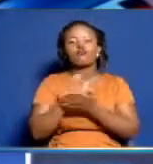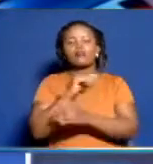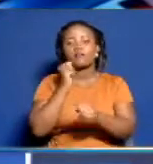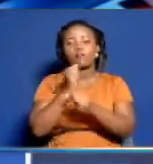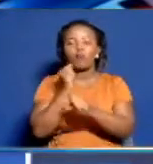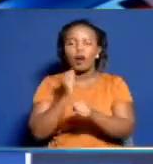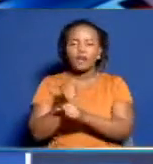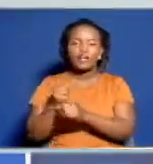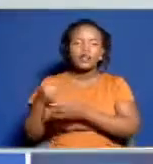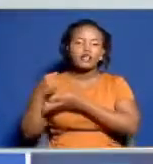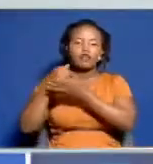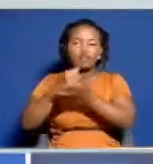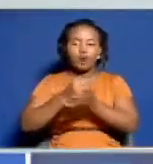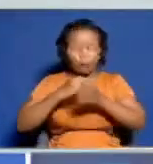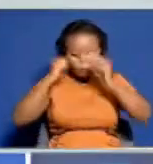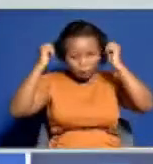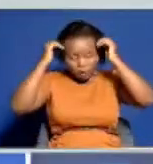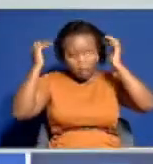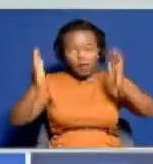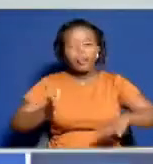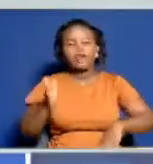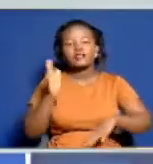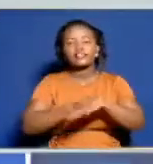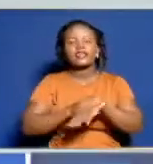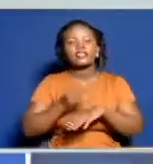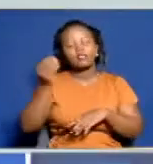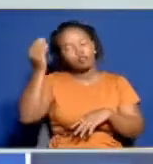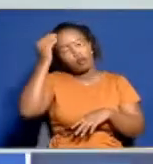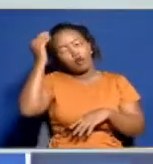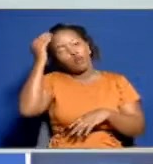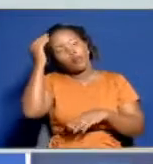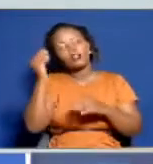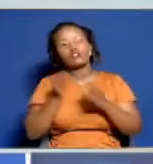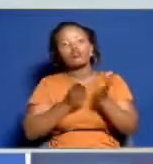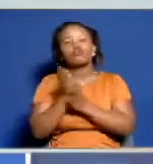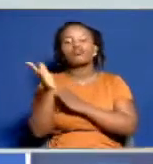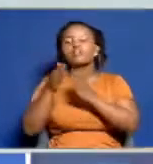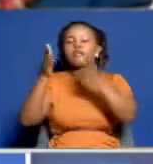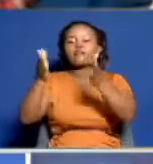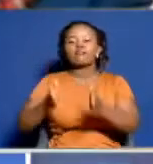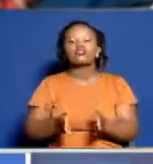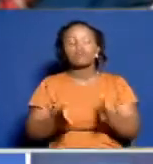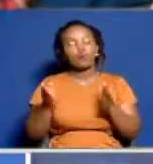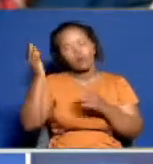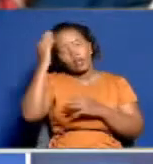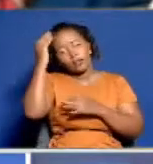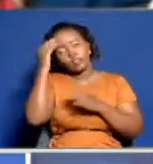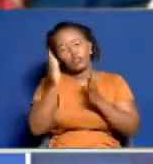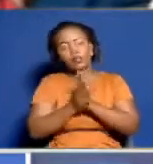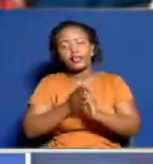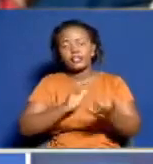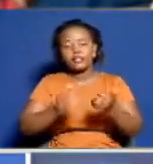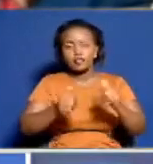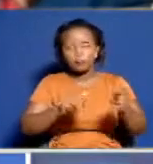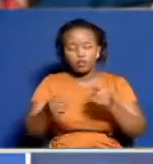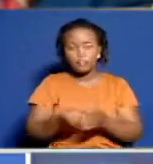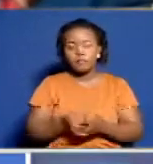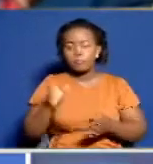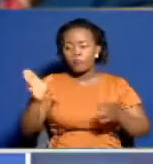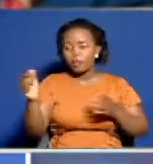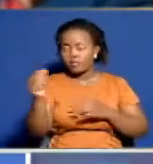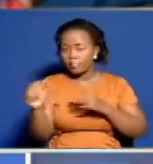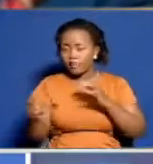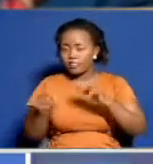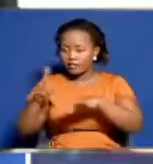help learners acquire skills and competencies through physical education and sports. The Cabinet Secretary spoke as he launched